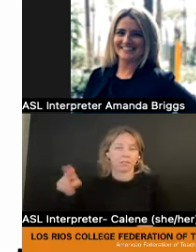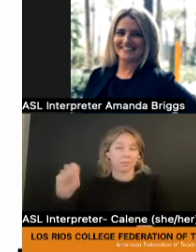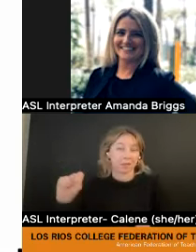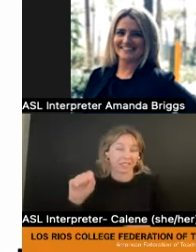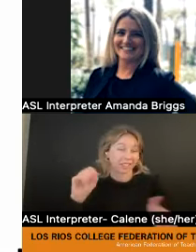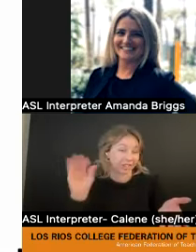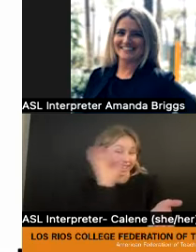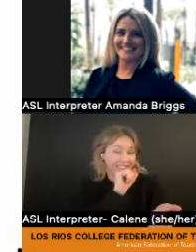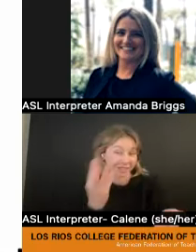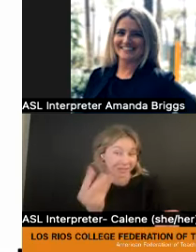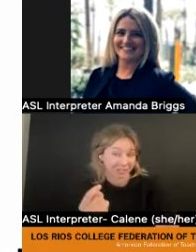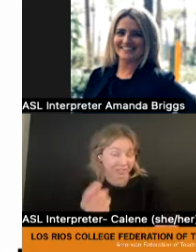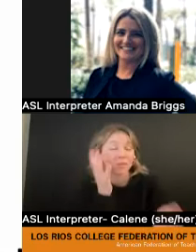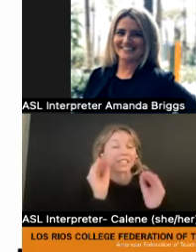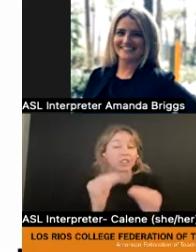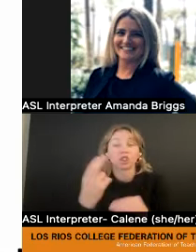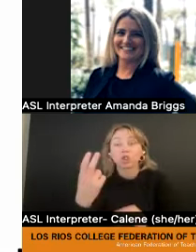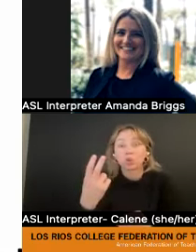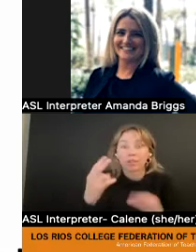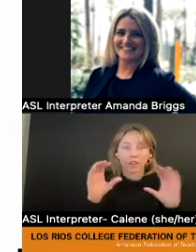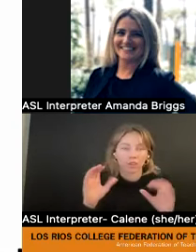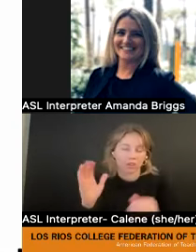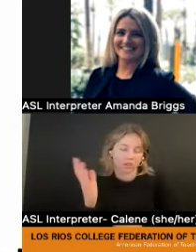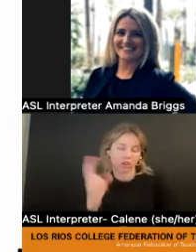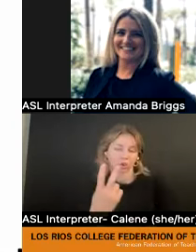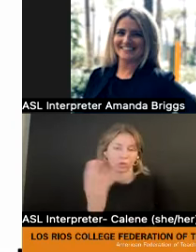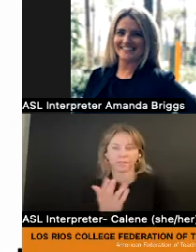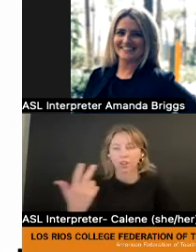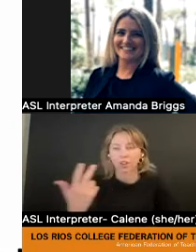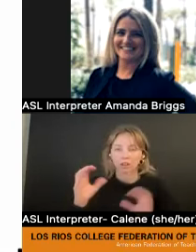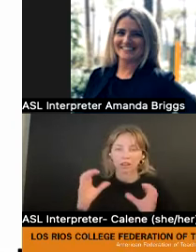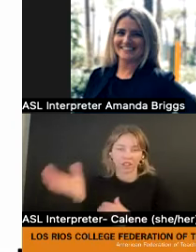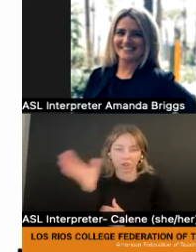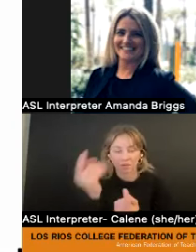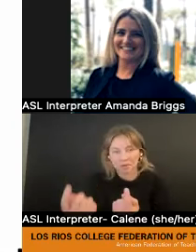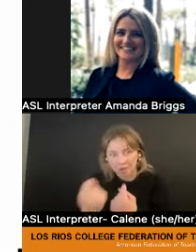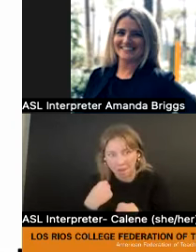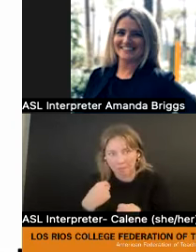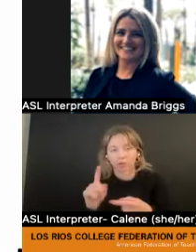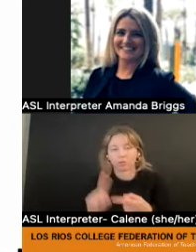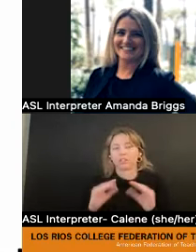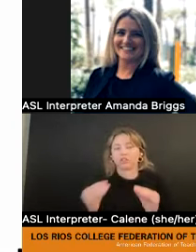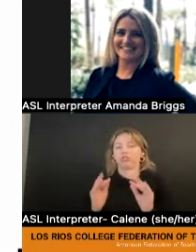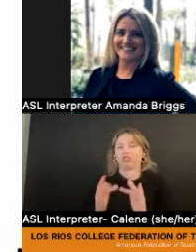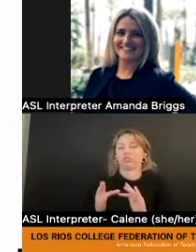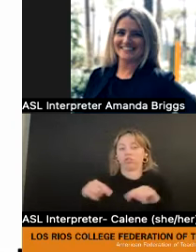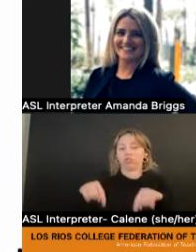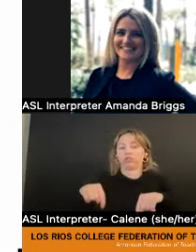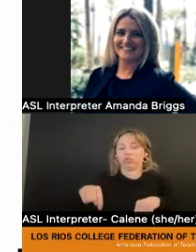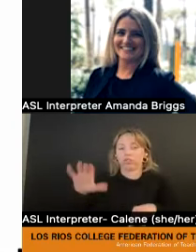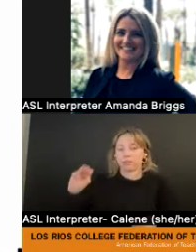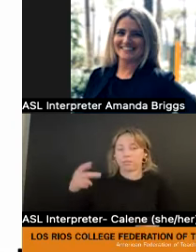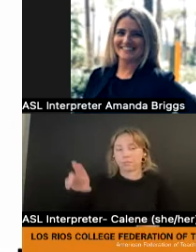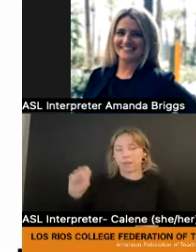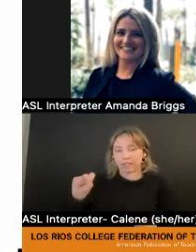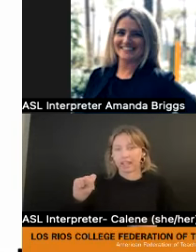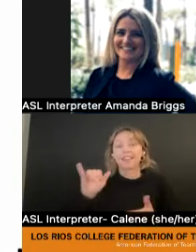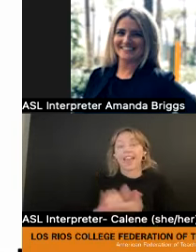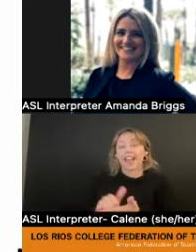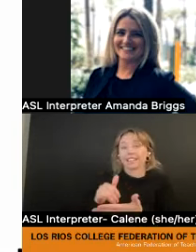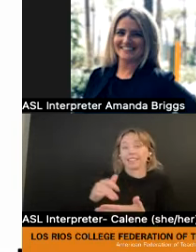You're gonna teach two of your three classes on the ground at Consumers River College. It is entirely the dean's right of assignment. Now